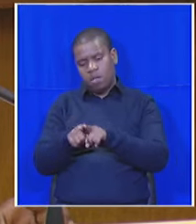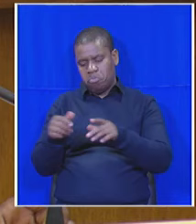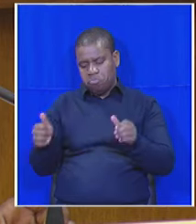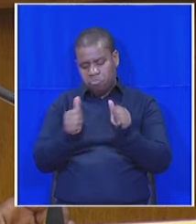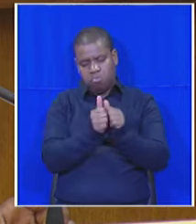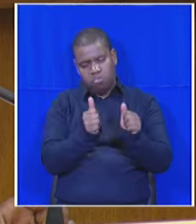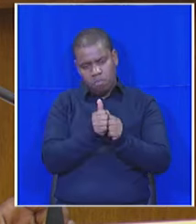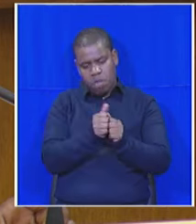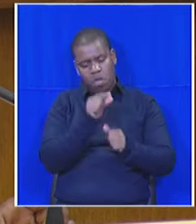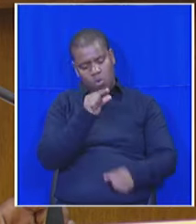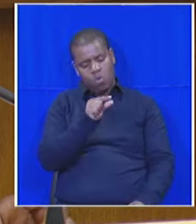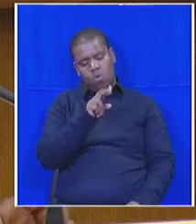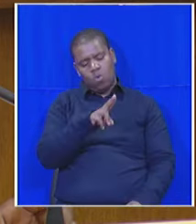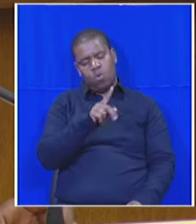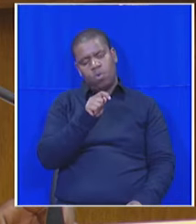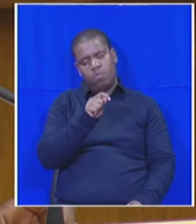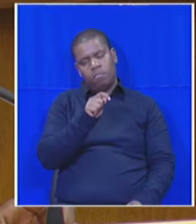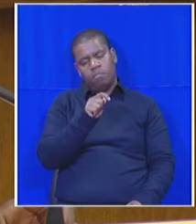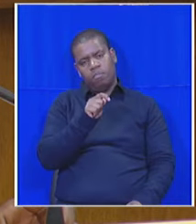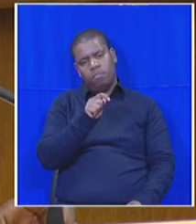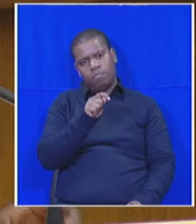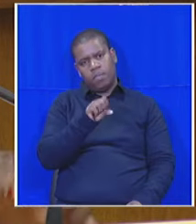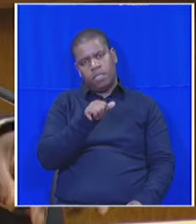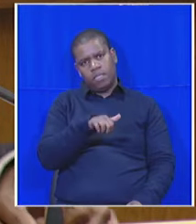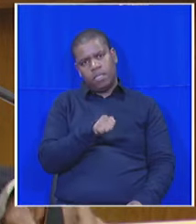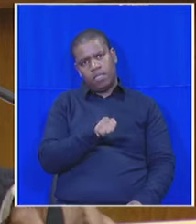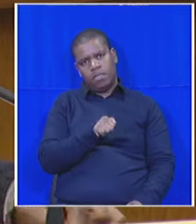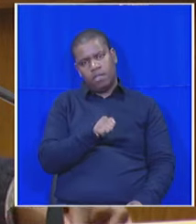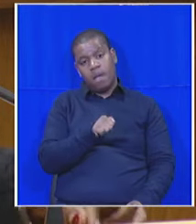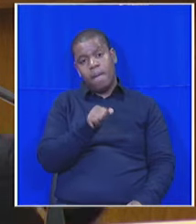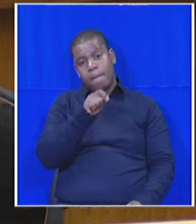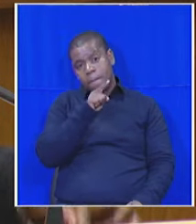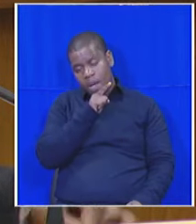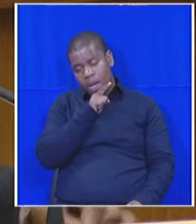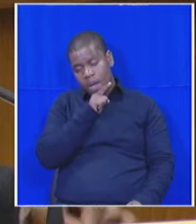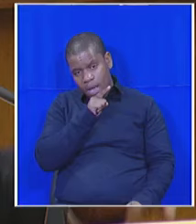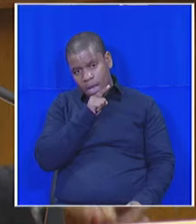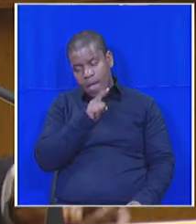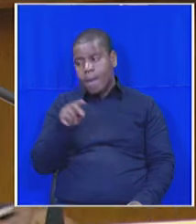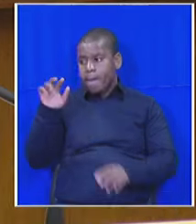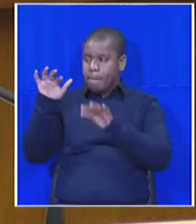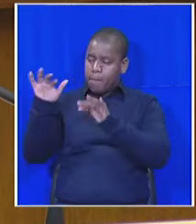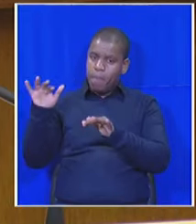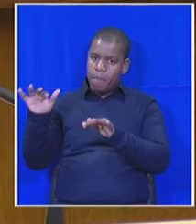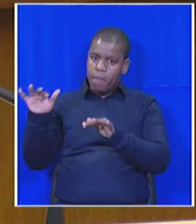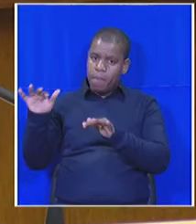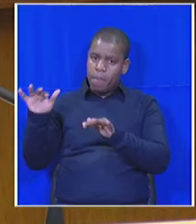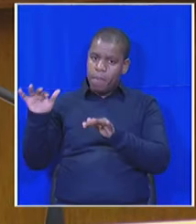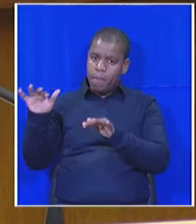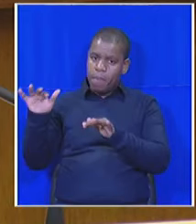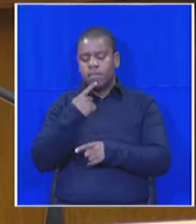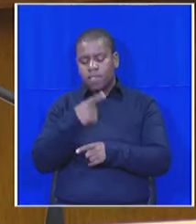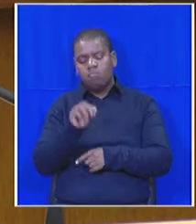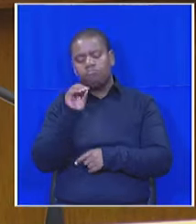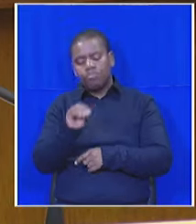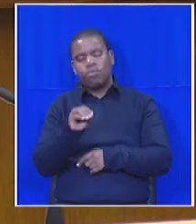associated with Guptas. But the people who associate Dinel with Guptas, they never